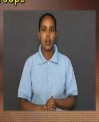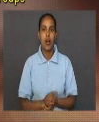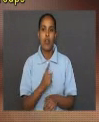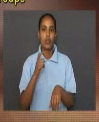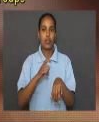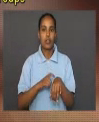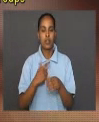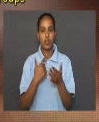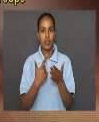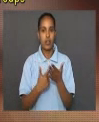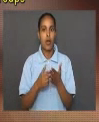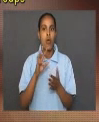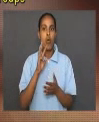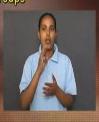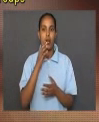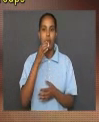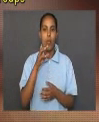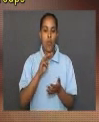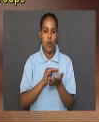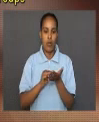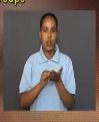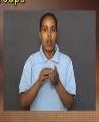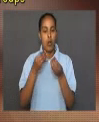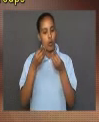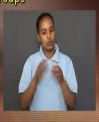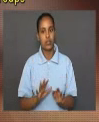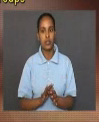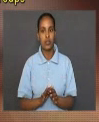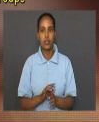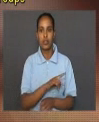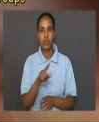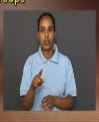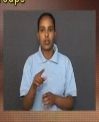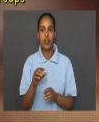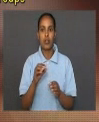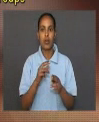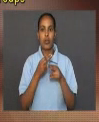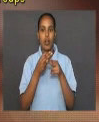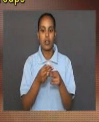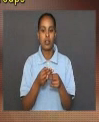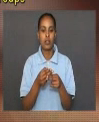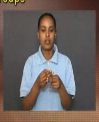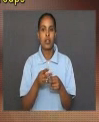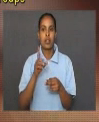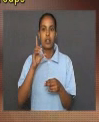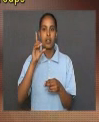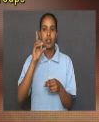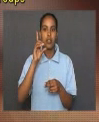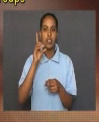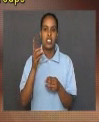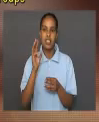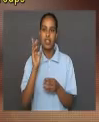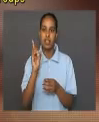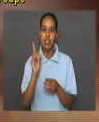Often, it is a water molecule that is lost. Thus, it is known as a